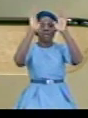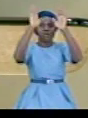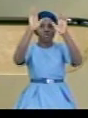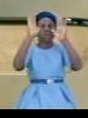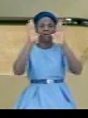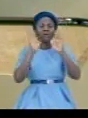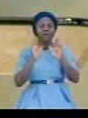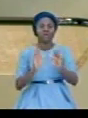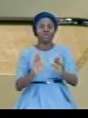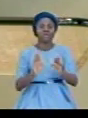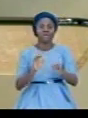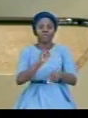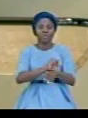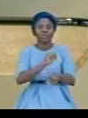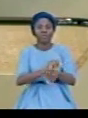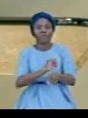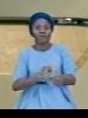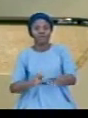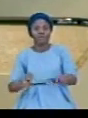power